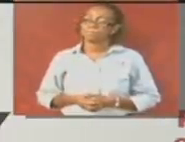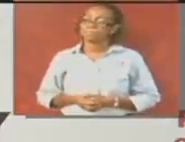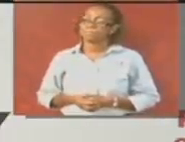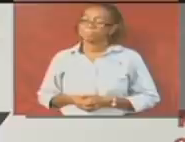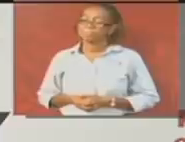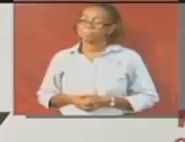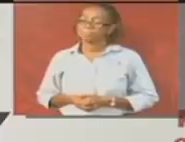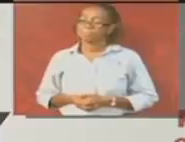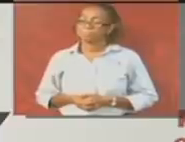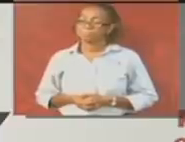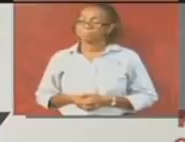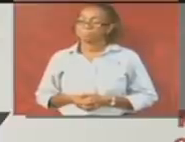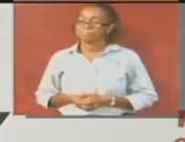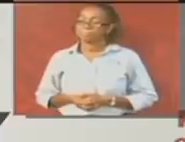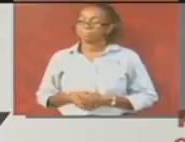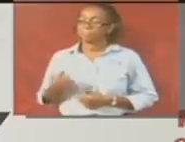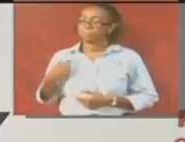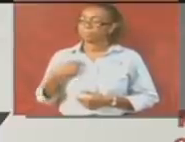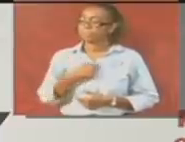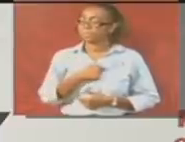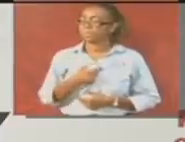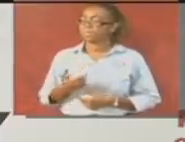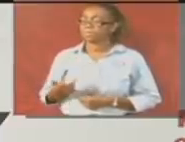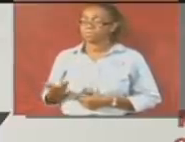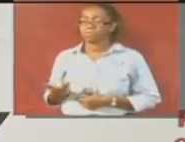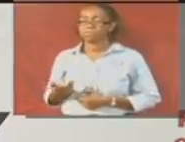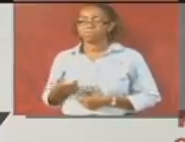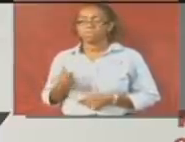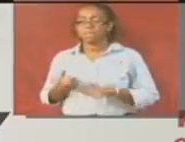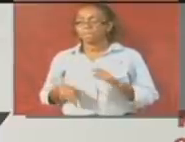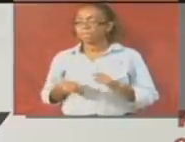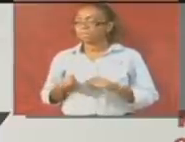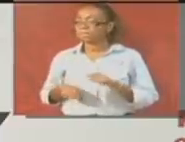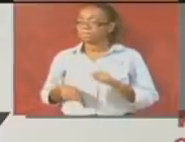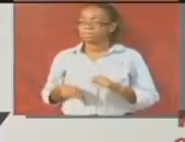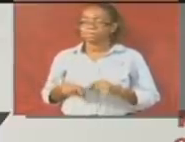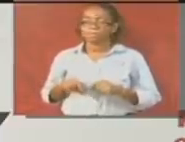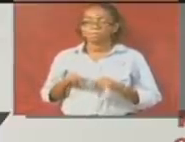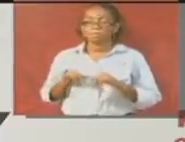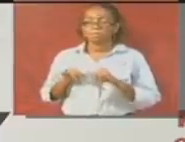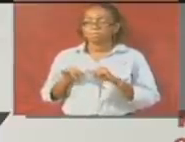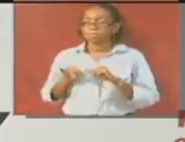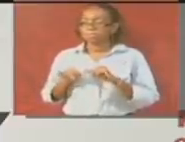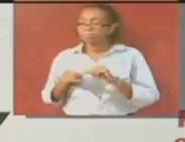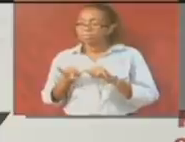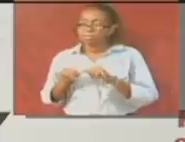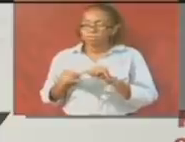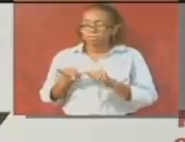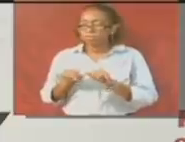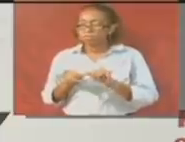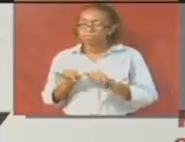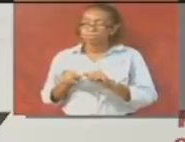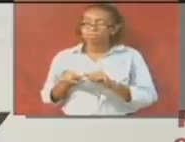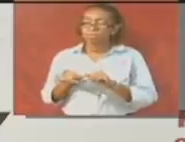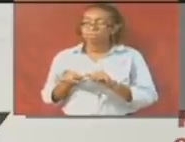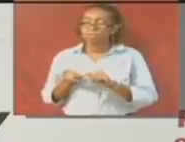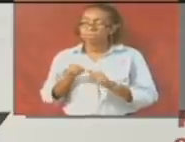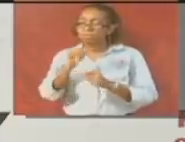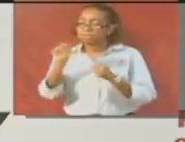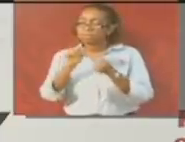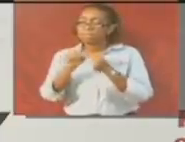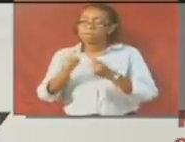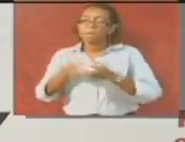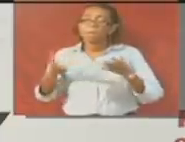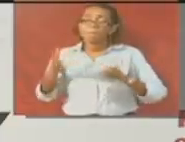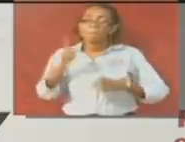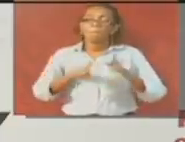metric per se that gives us an idea or an indication of public compliance beyond observation.